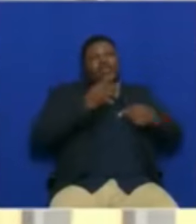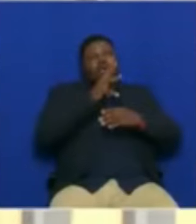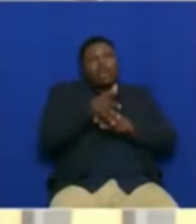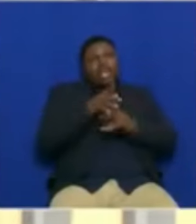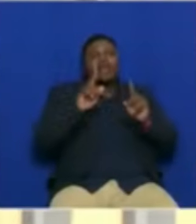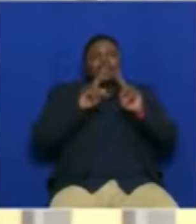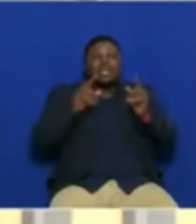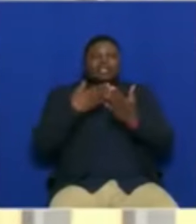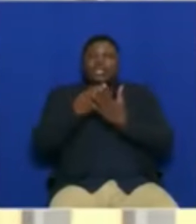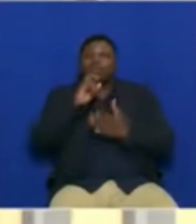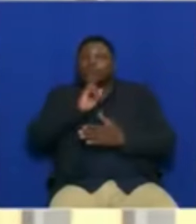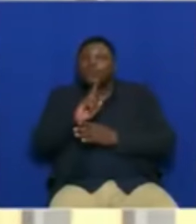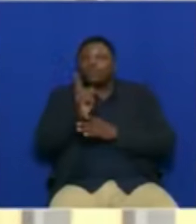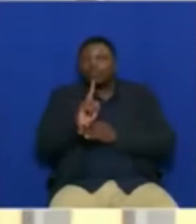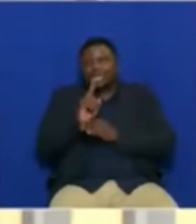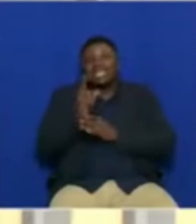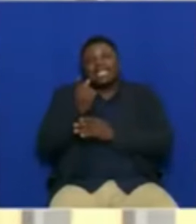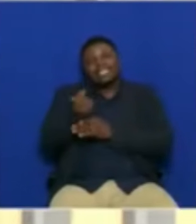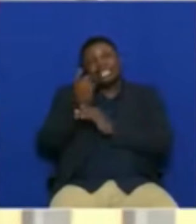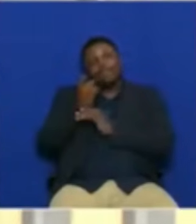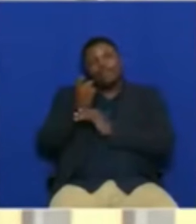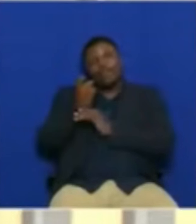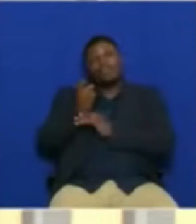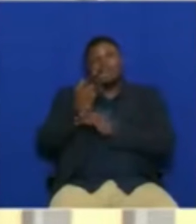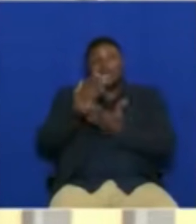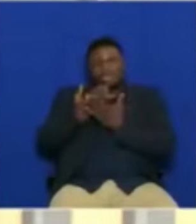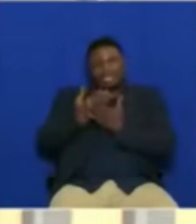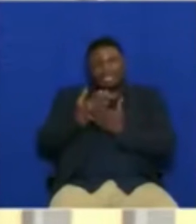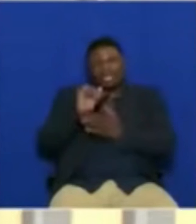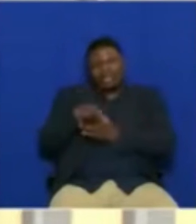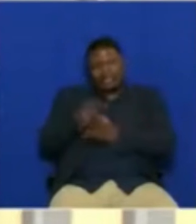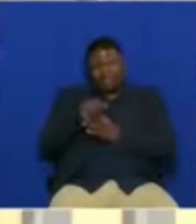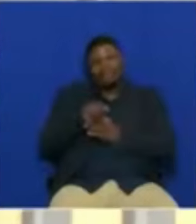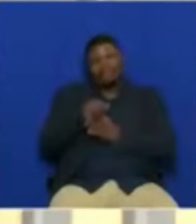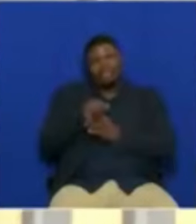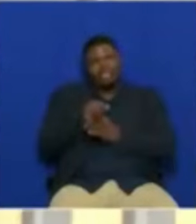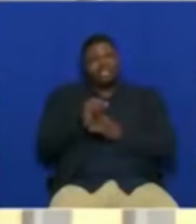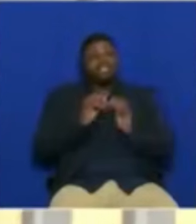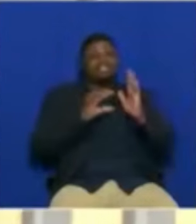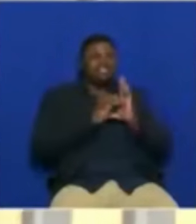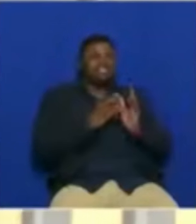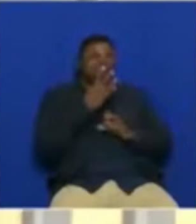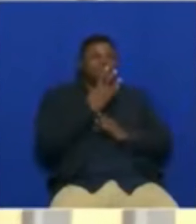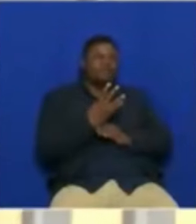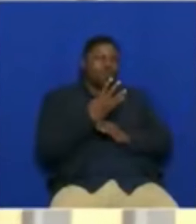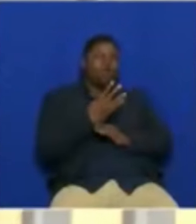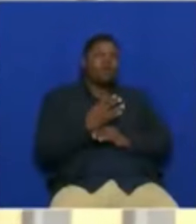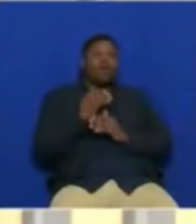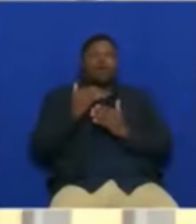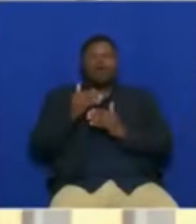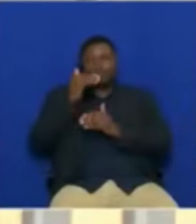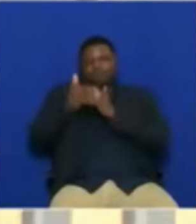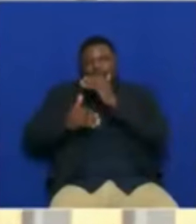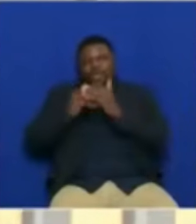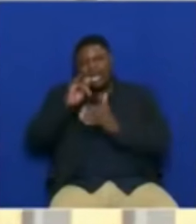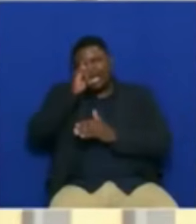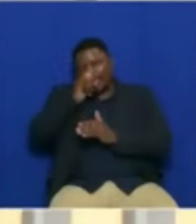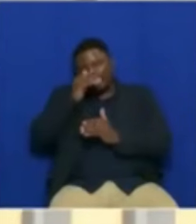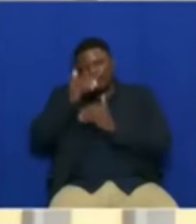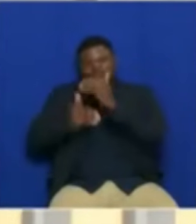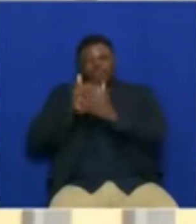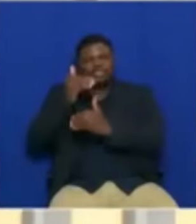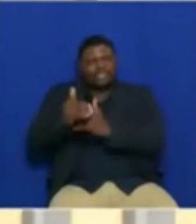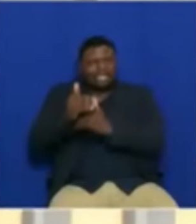Section 54 of the Criminal Procedure Act. Mindful this is SAPS, why could you not do that with